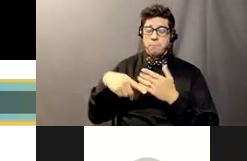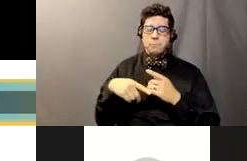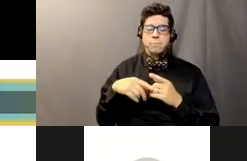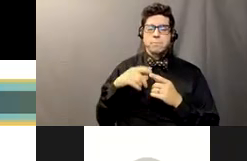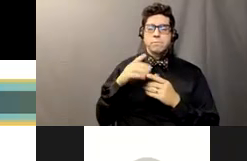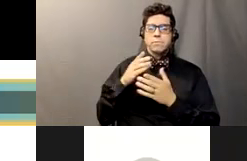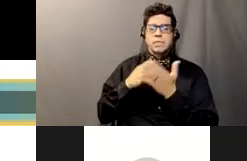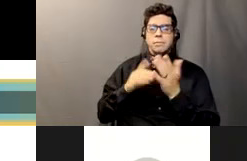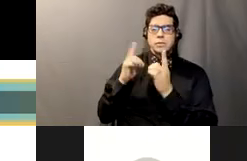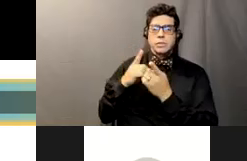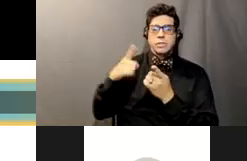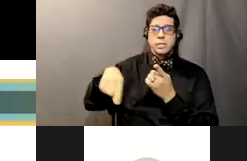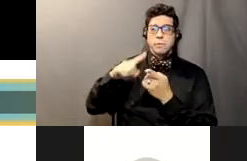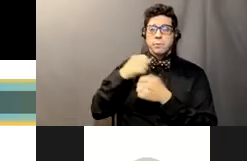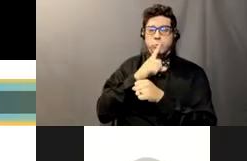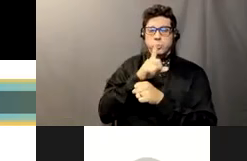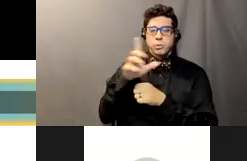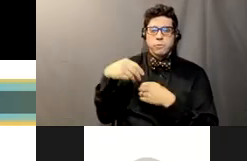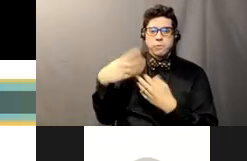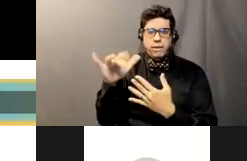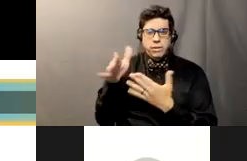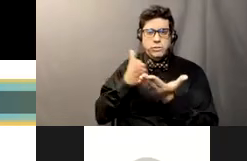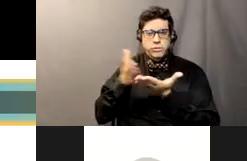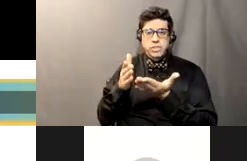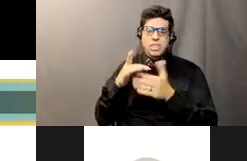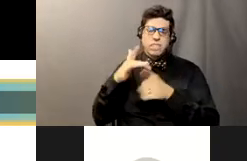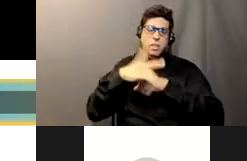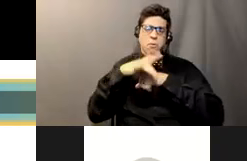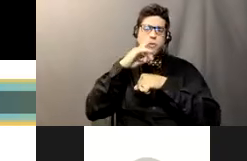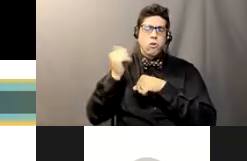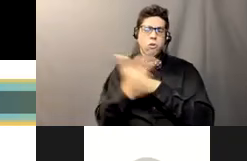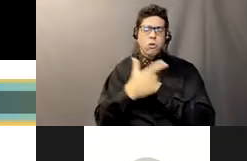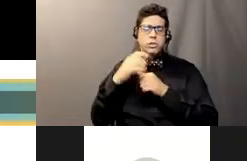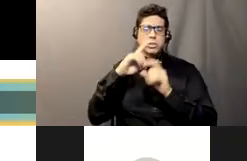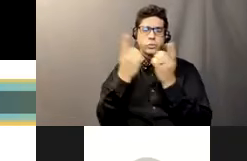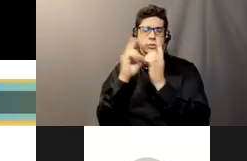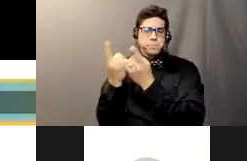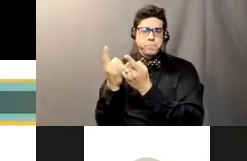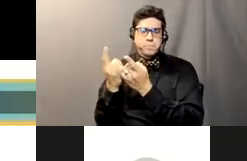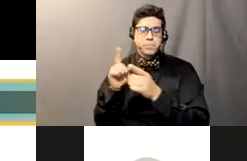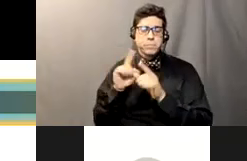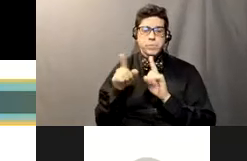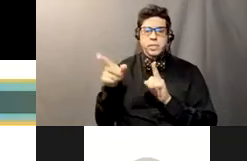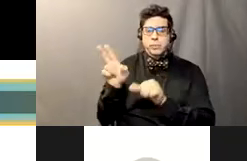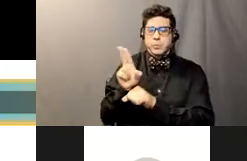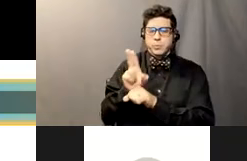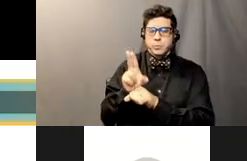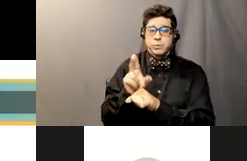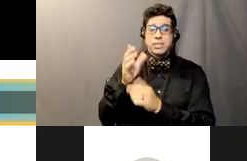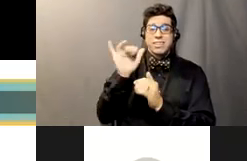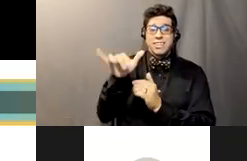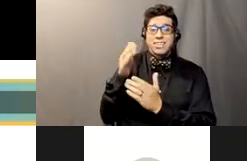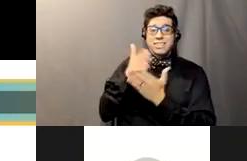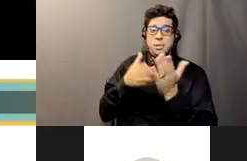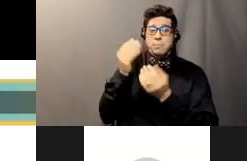sure that they're providing these services on, although it is available to every district in our county. And so this is some updated data taking a